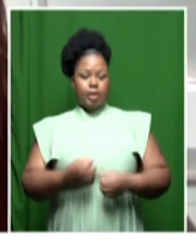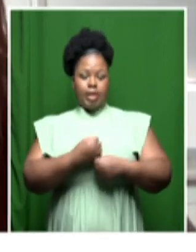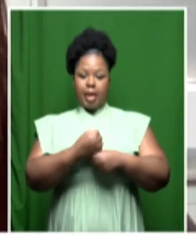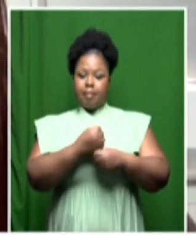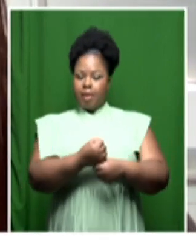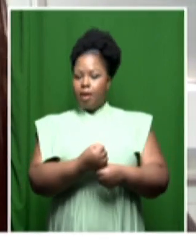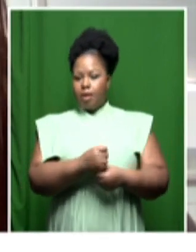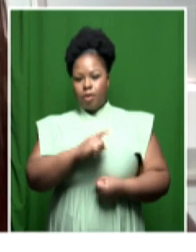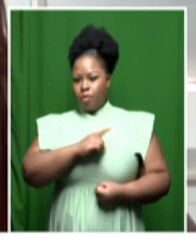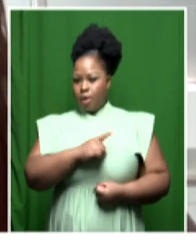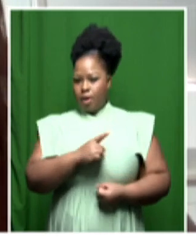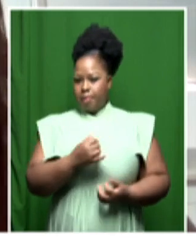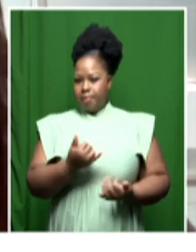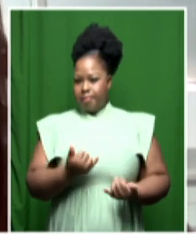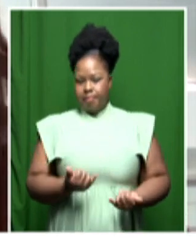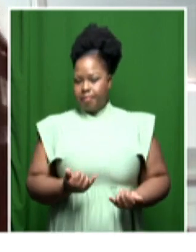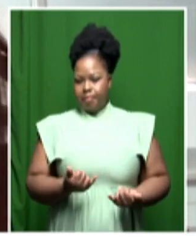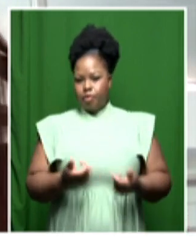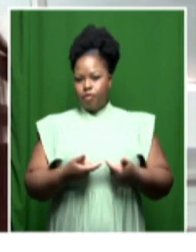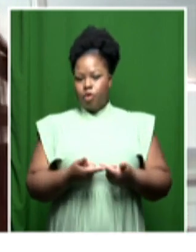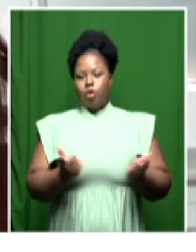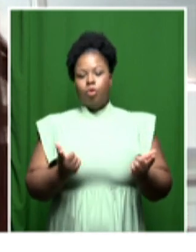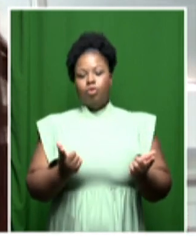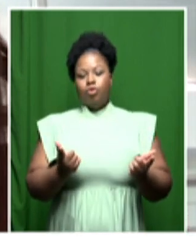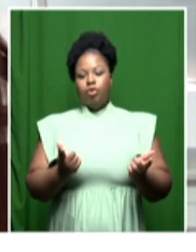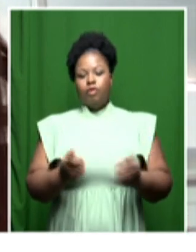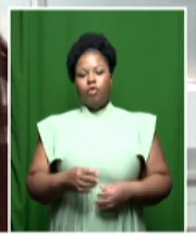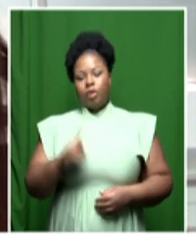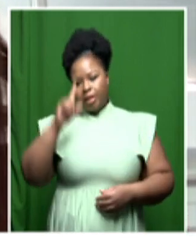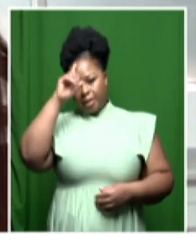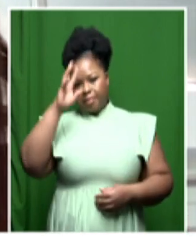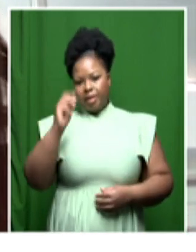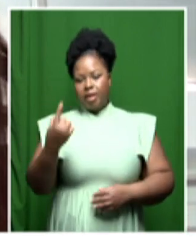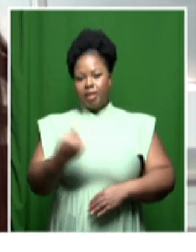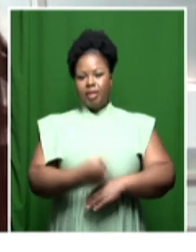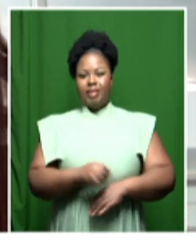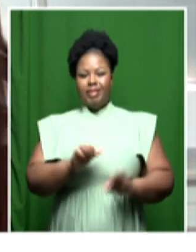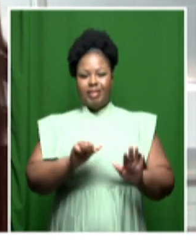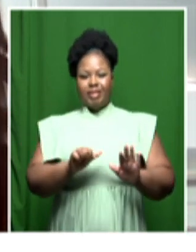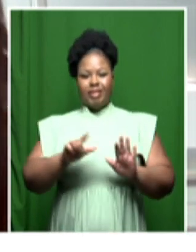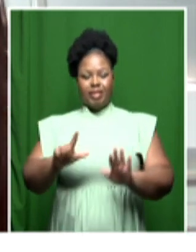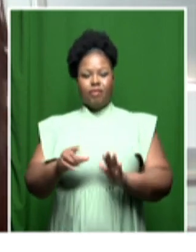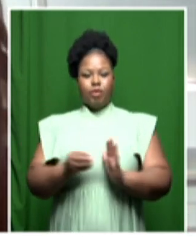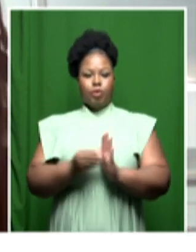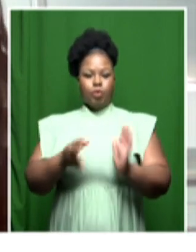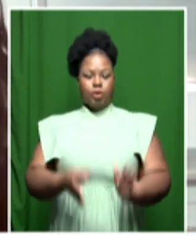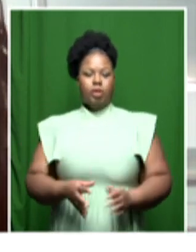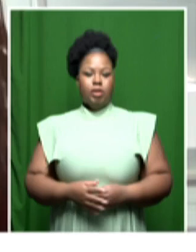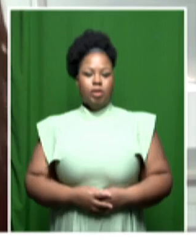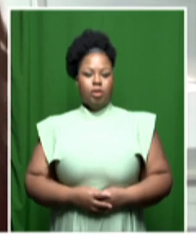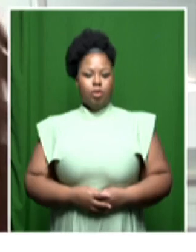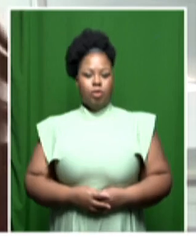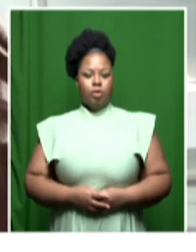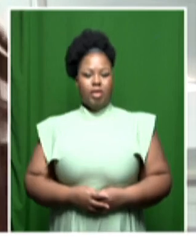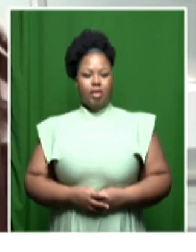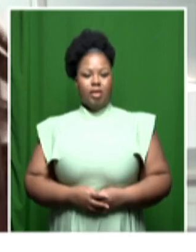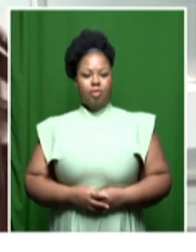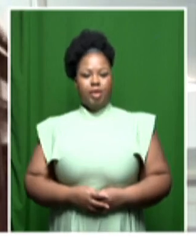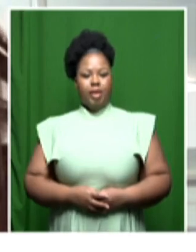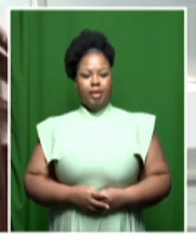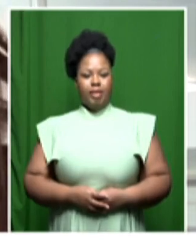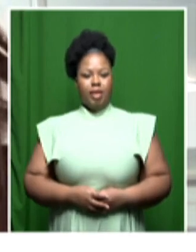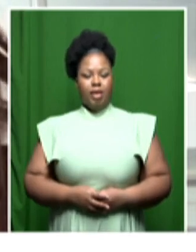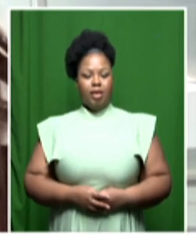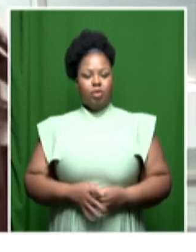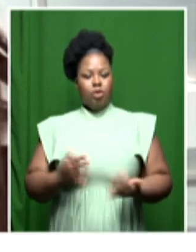now that is being launched for the Mandela Day with the 67 students. So is this now, is it